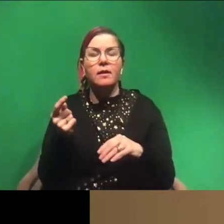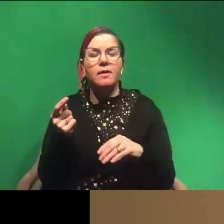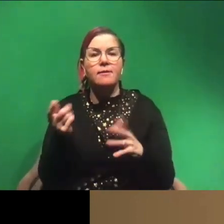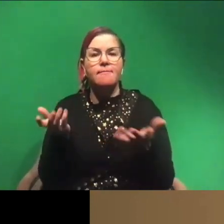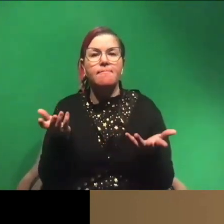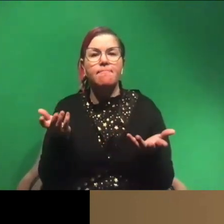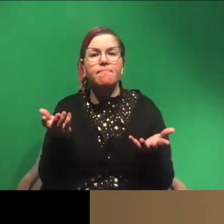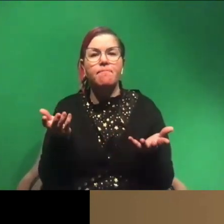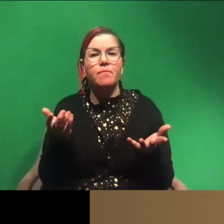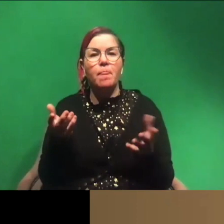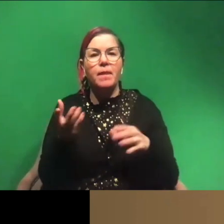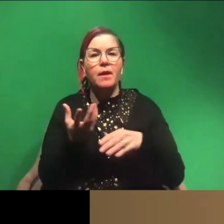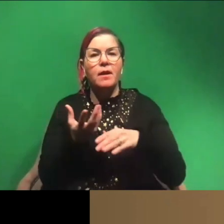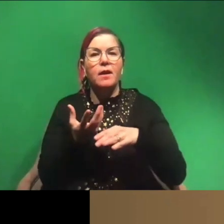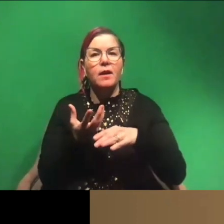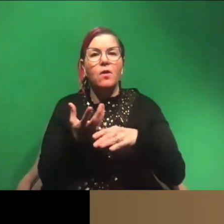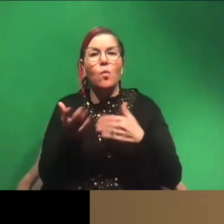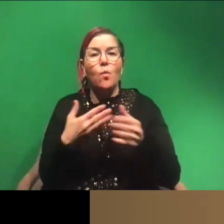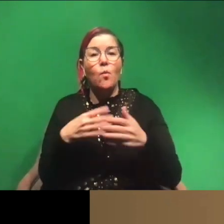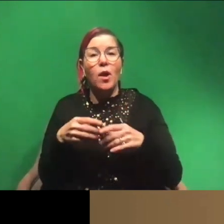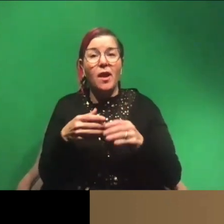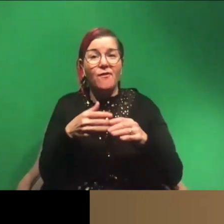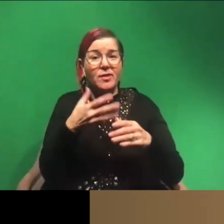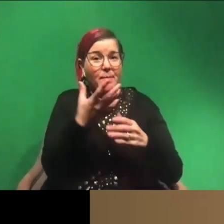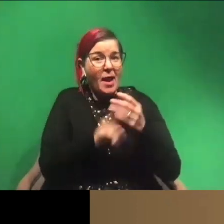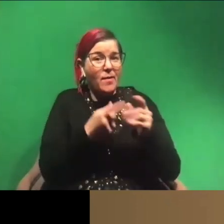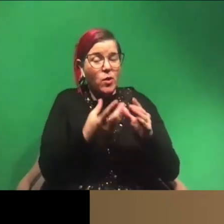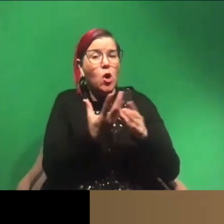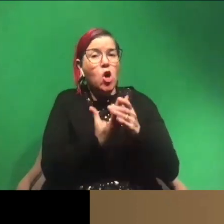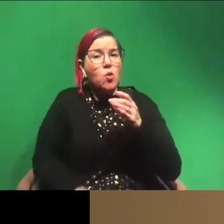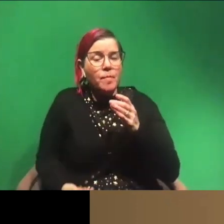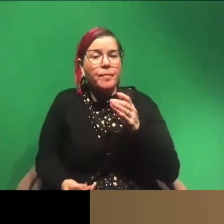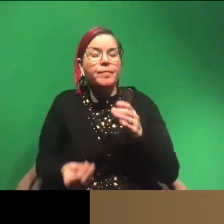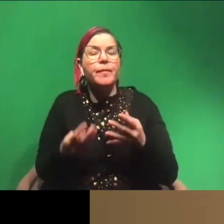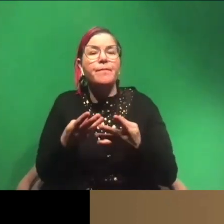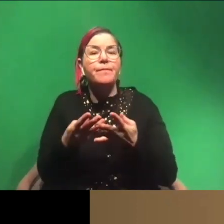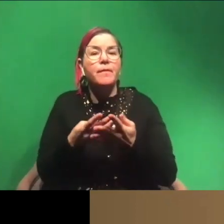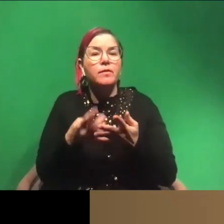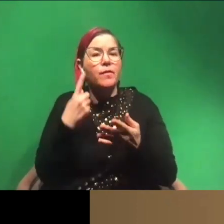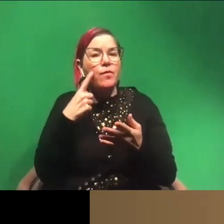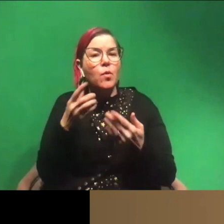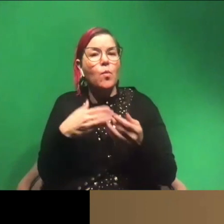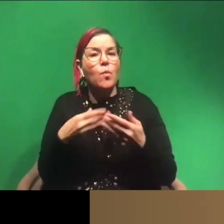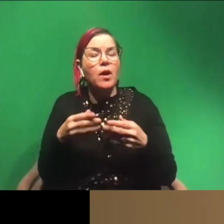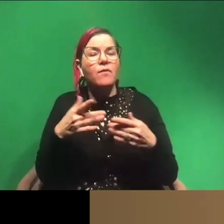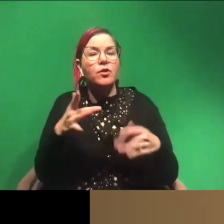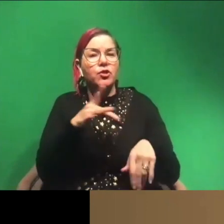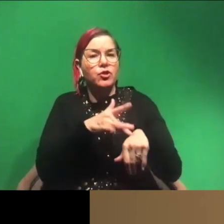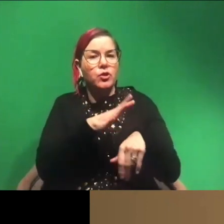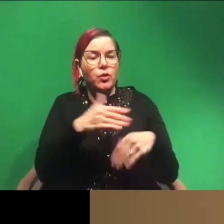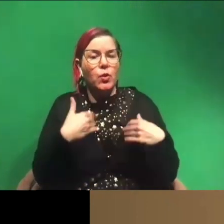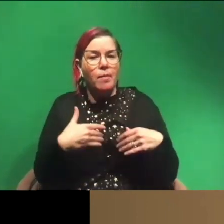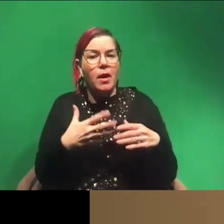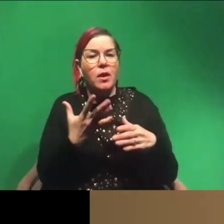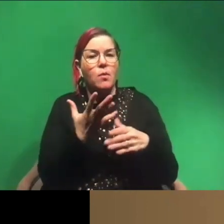it basically sucks whatever is coming out of you away. And so the filter is for whatever is touching your body, and it sucks